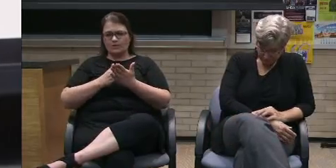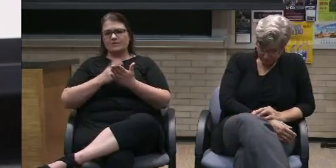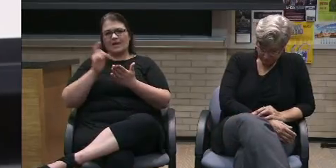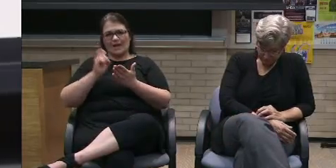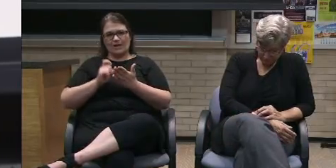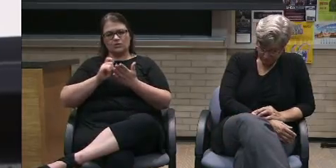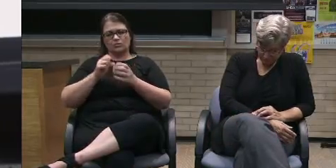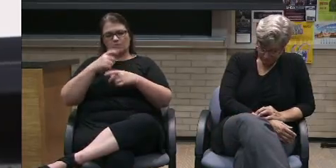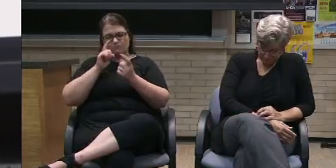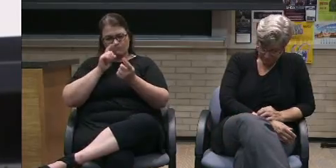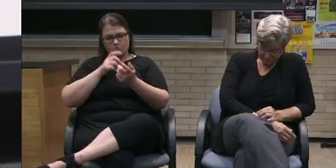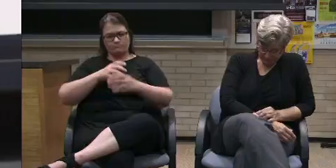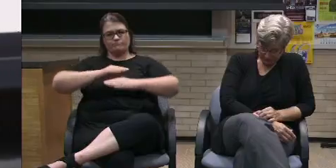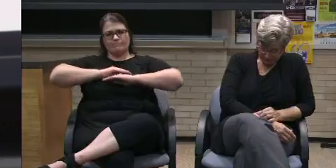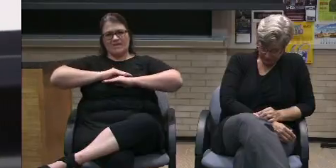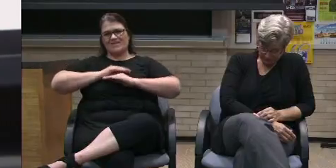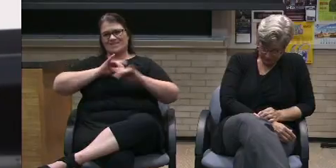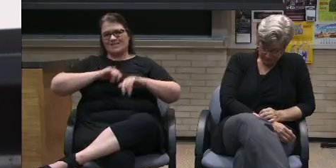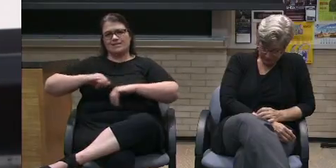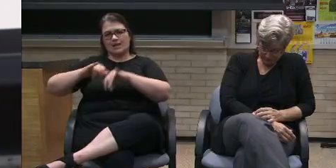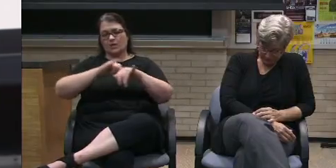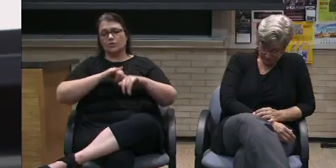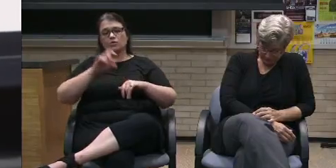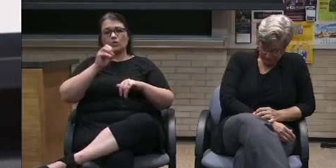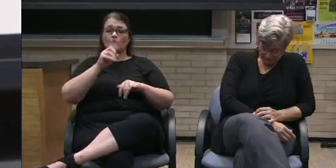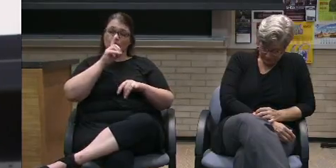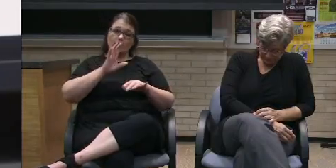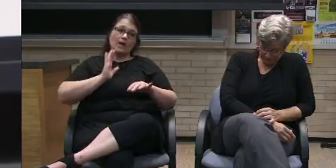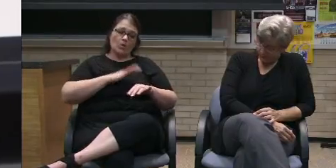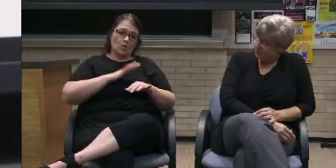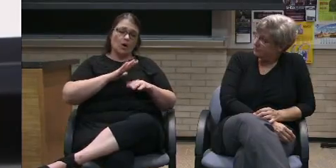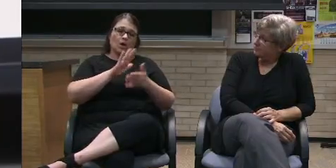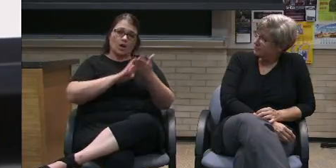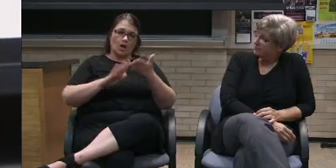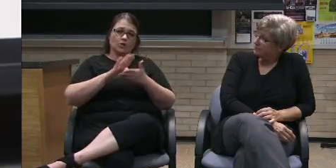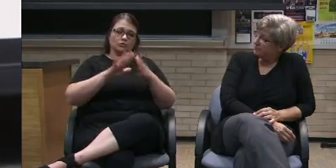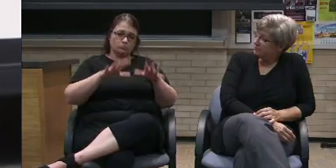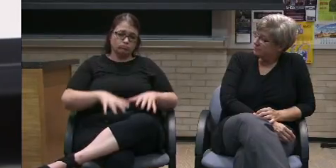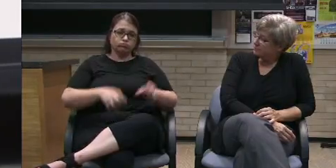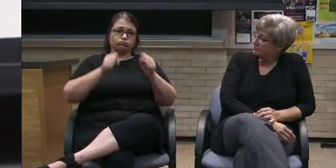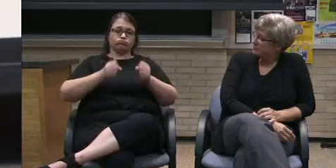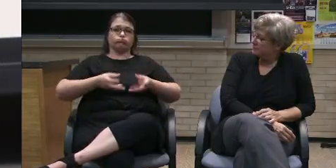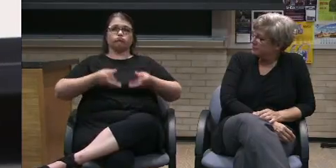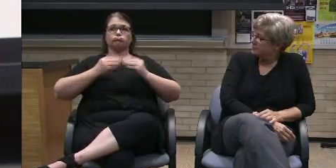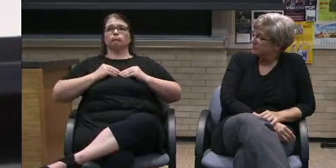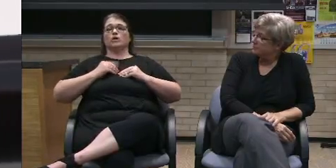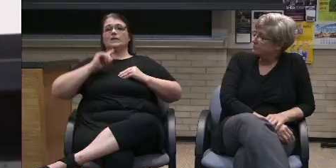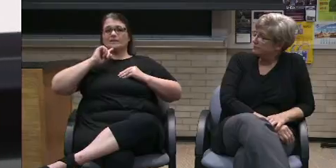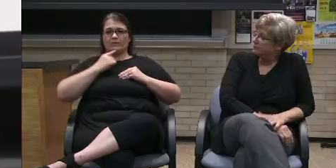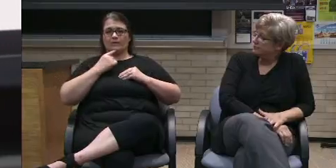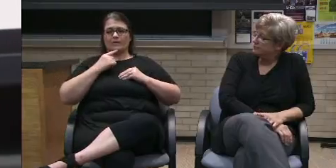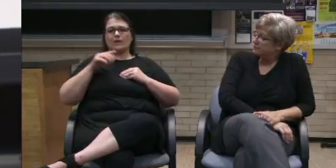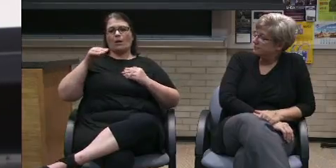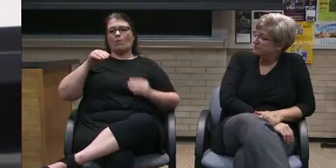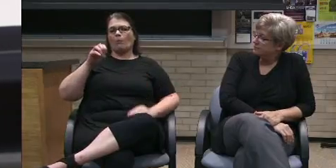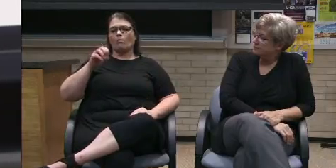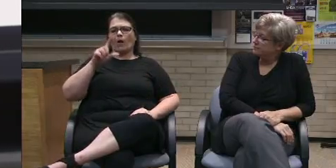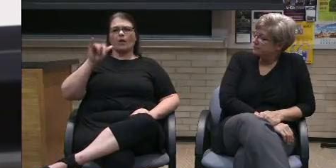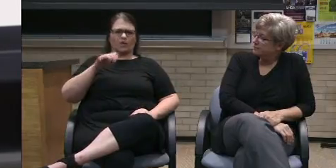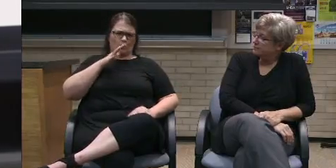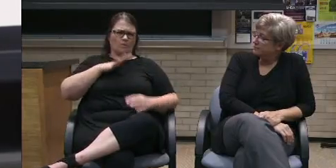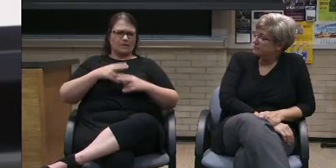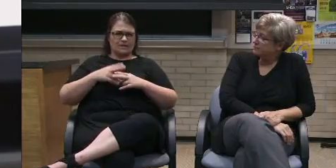quality level, the college really took it seriously. And again, props to Molly for leading that. But that started